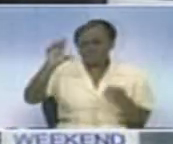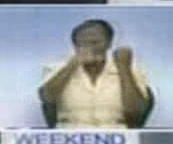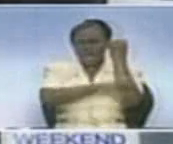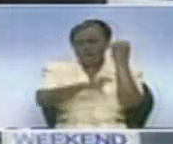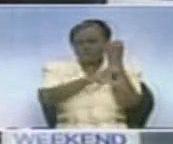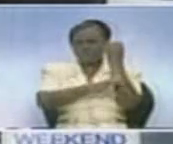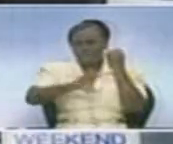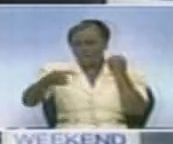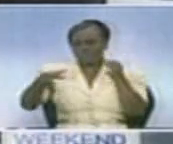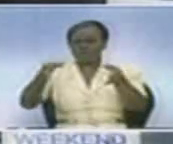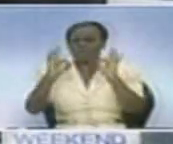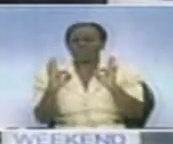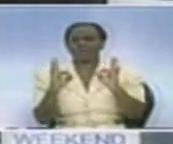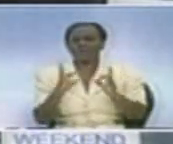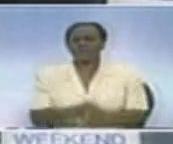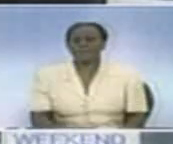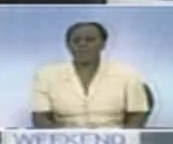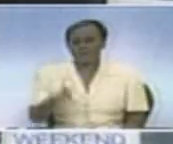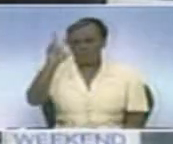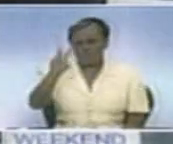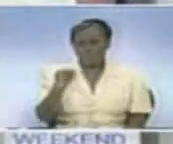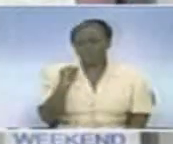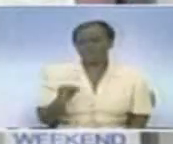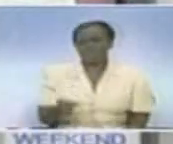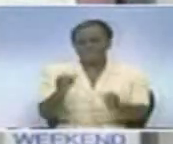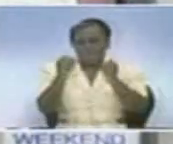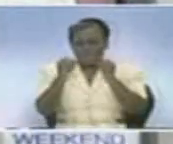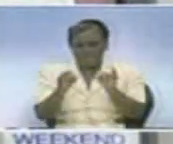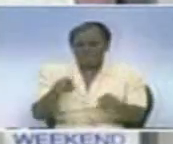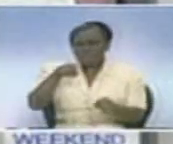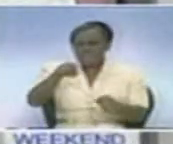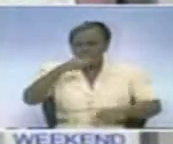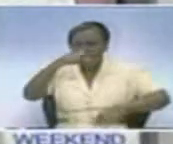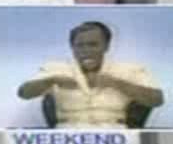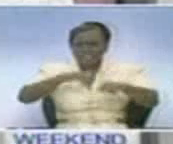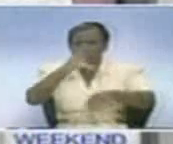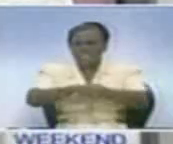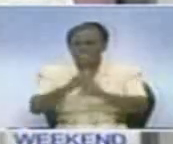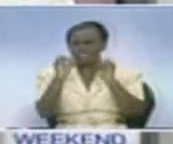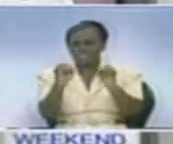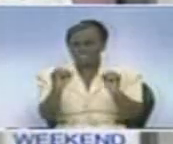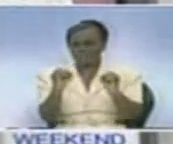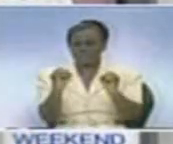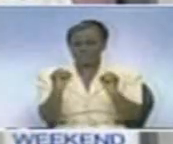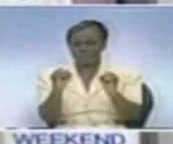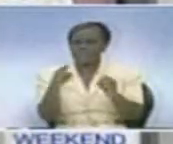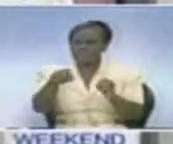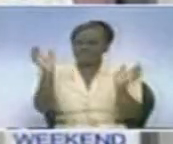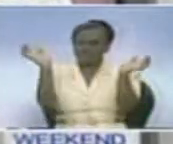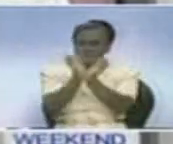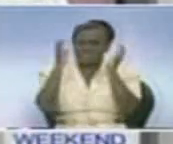officials? No. If they did not take any action, they are